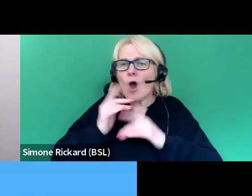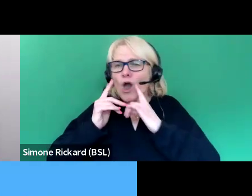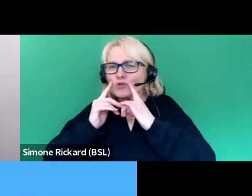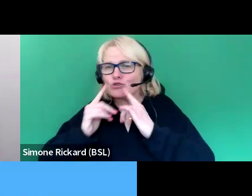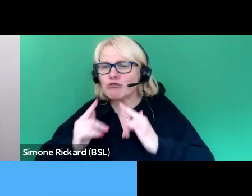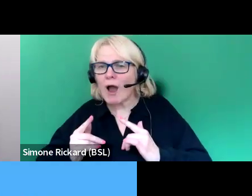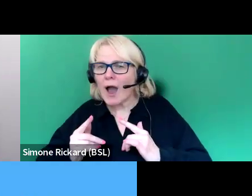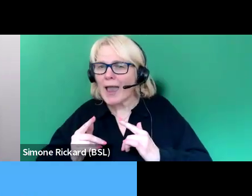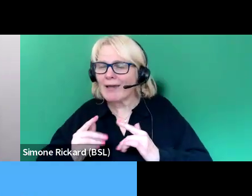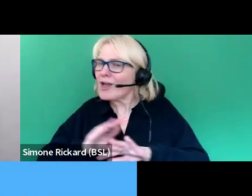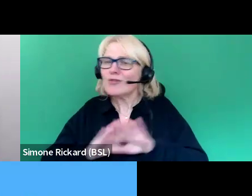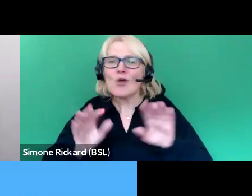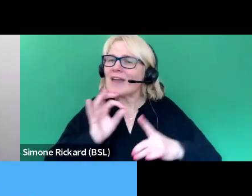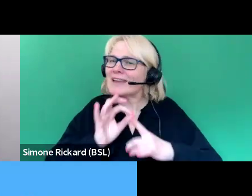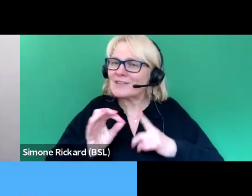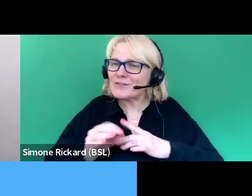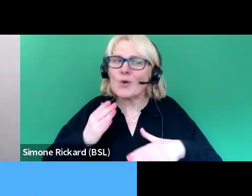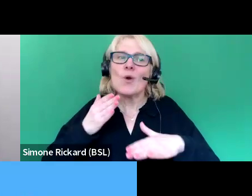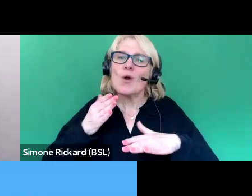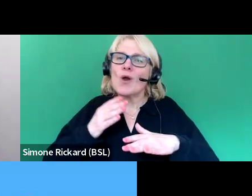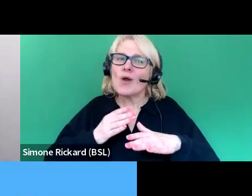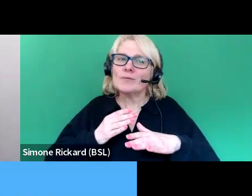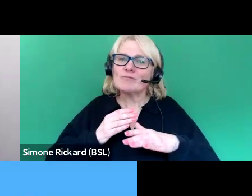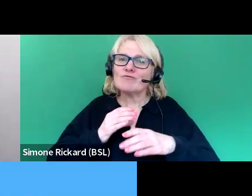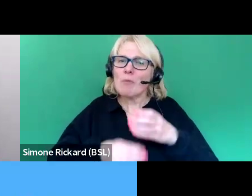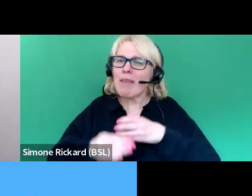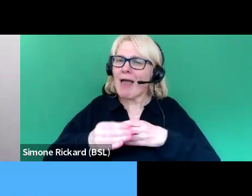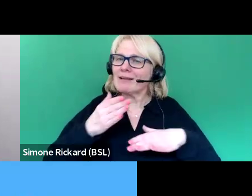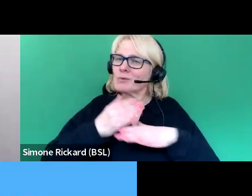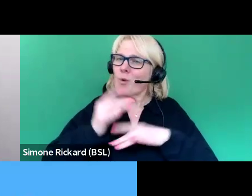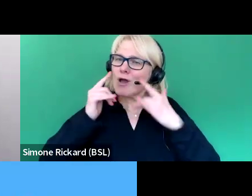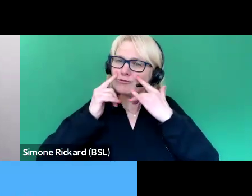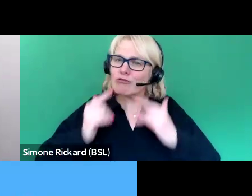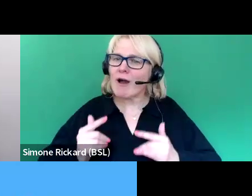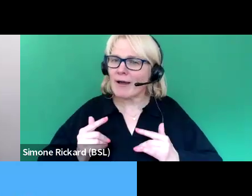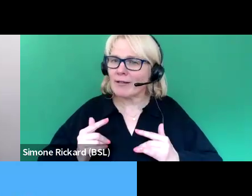than an interview to give people the experience to show what they can do.